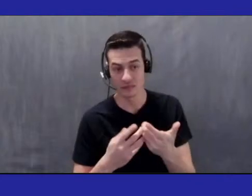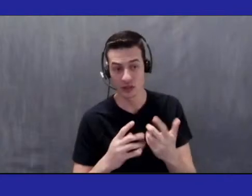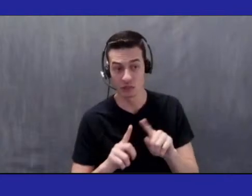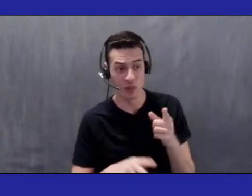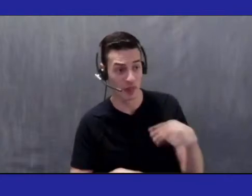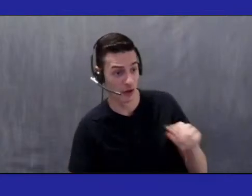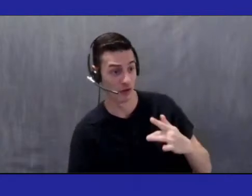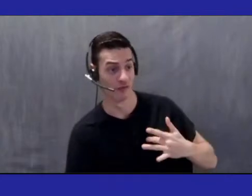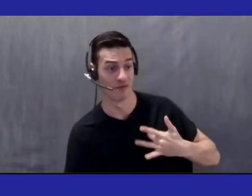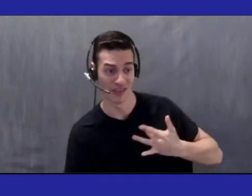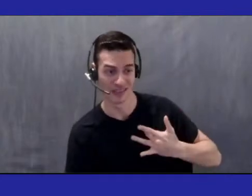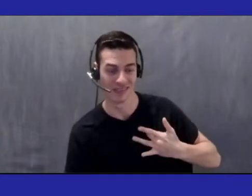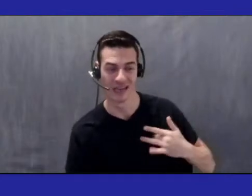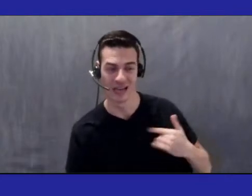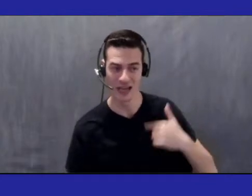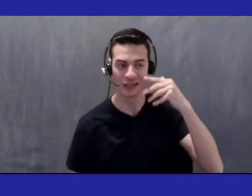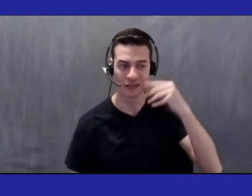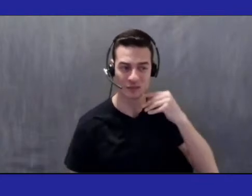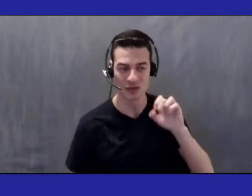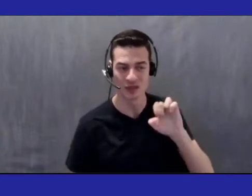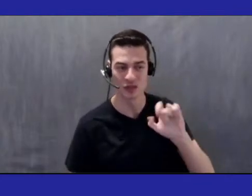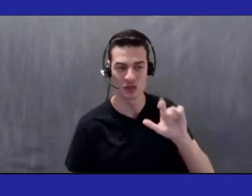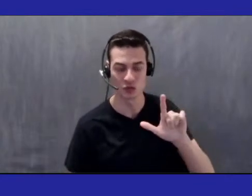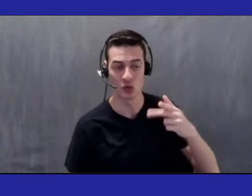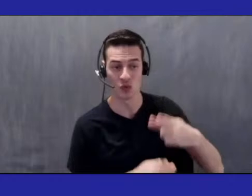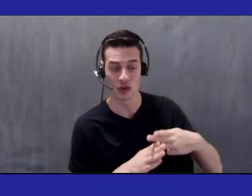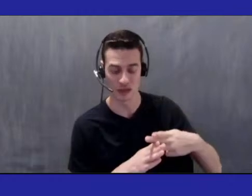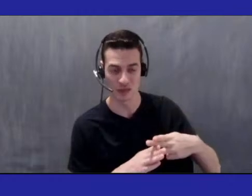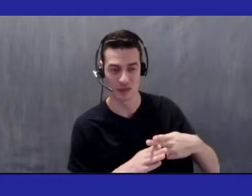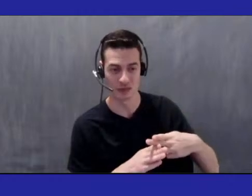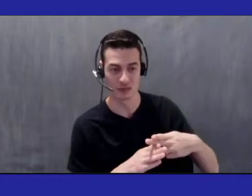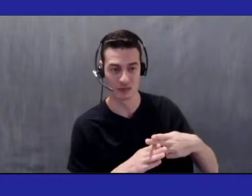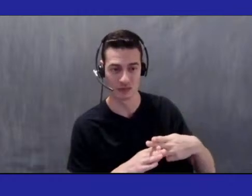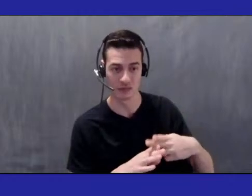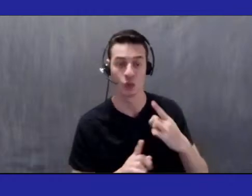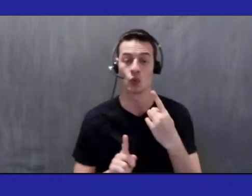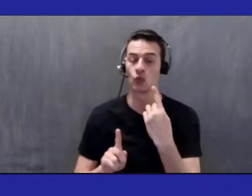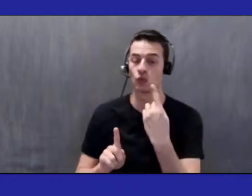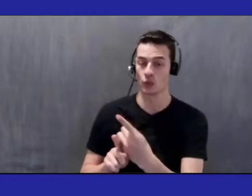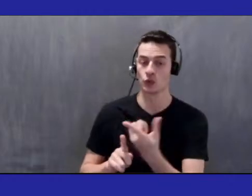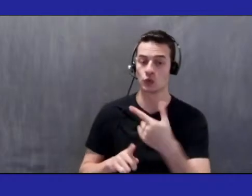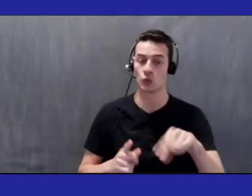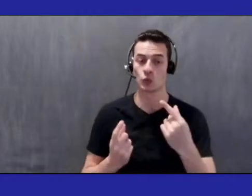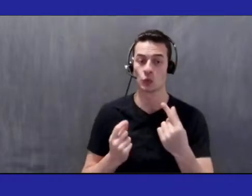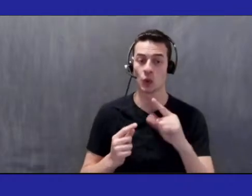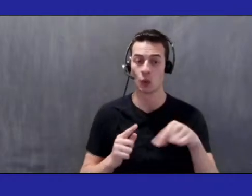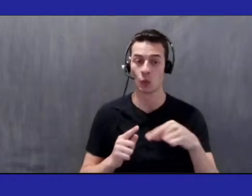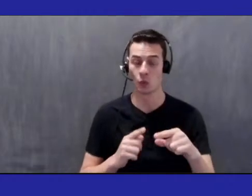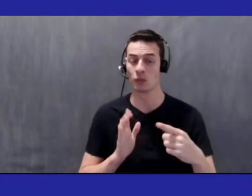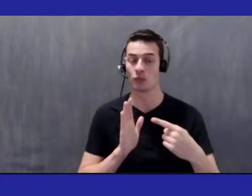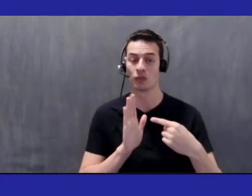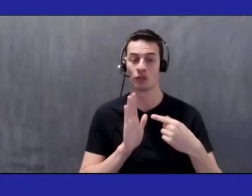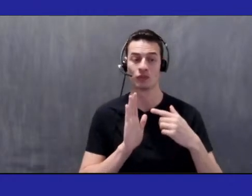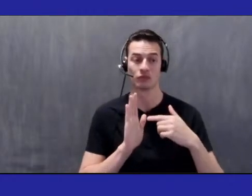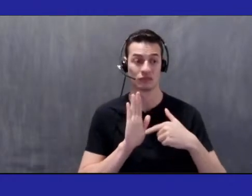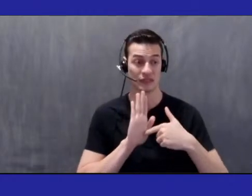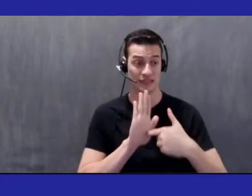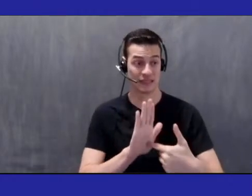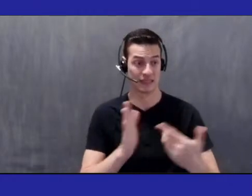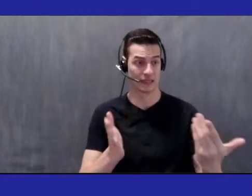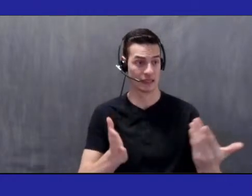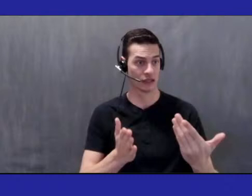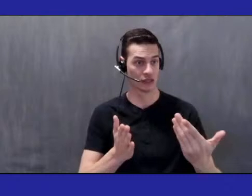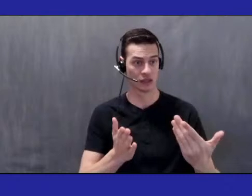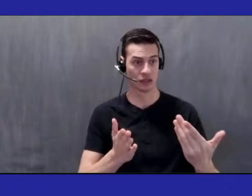basis of their complaint. Right, so what we started doing when we are presenting to the body is stating that, because they're like, oh my